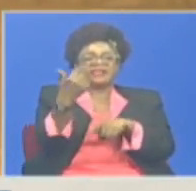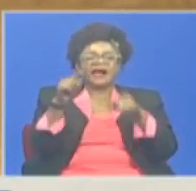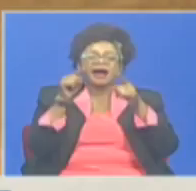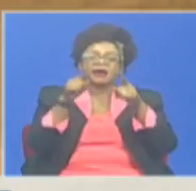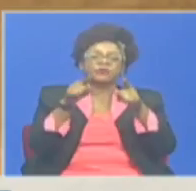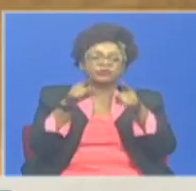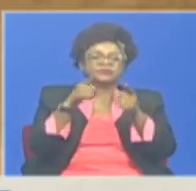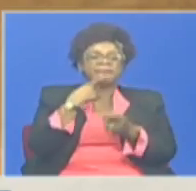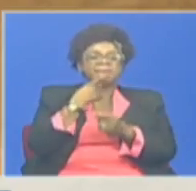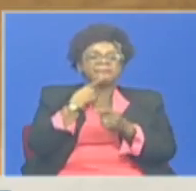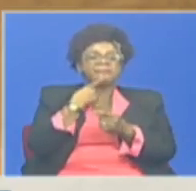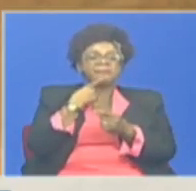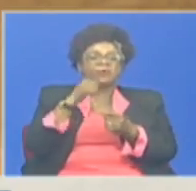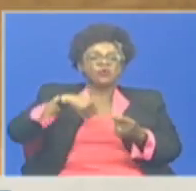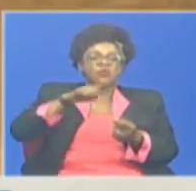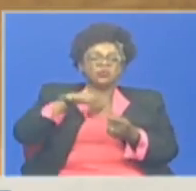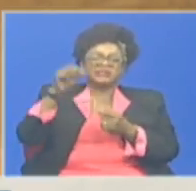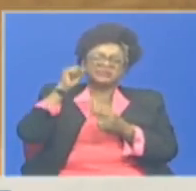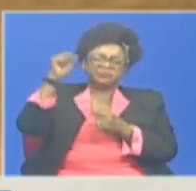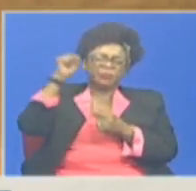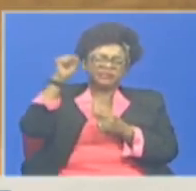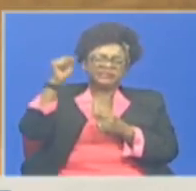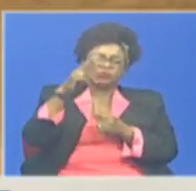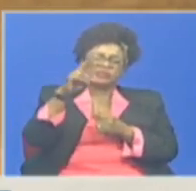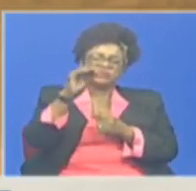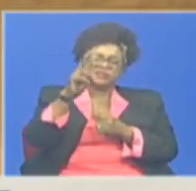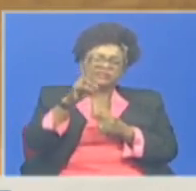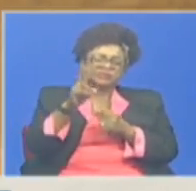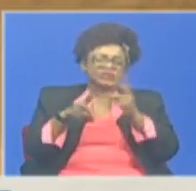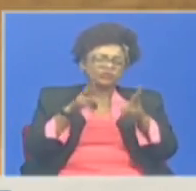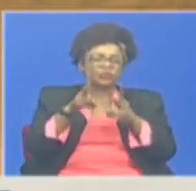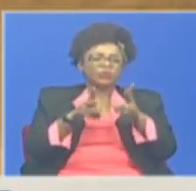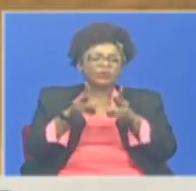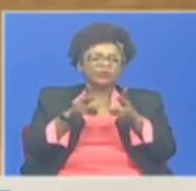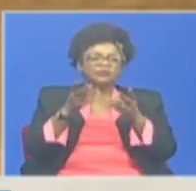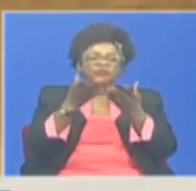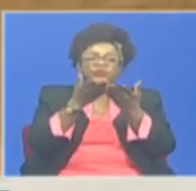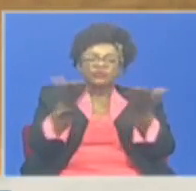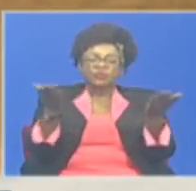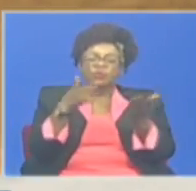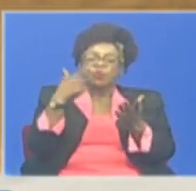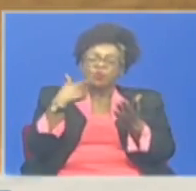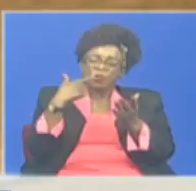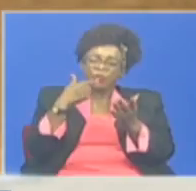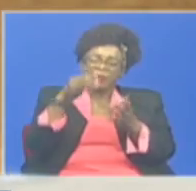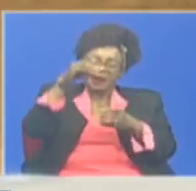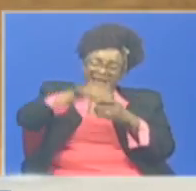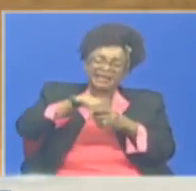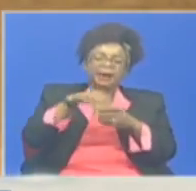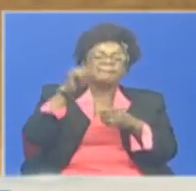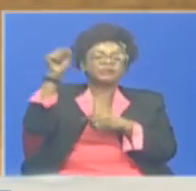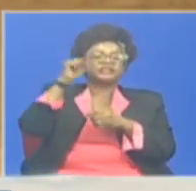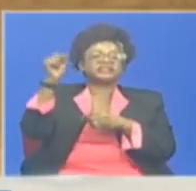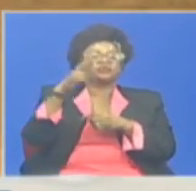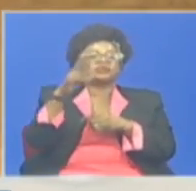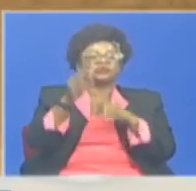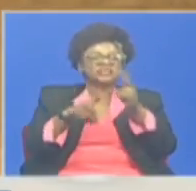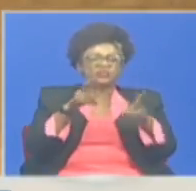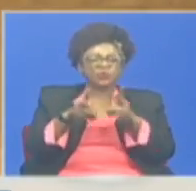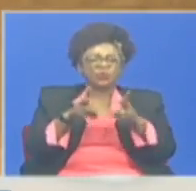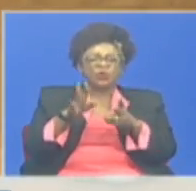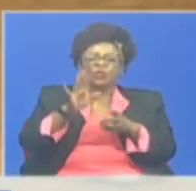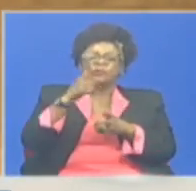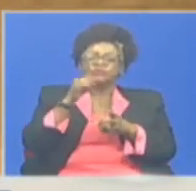ati tunapika siasa ya 2022. Wananchi na nyinyi watu wa media, ni nani iko kwa siasa ya 2022? Si ni wale wanakuja kuiba